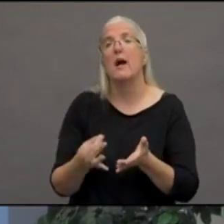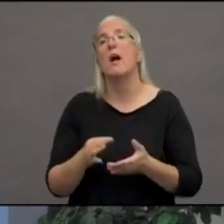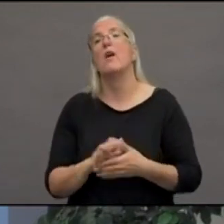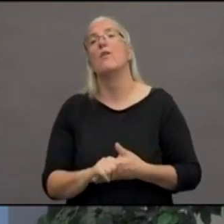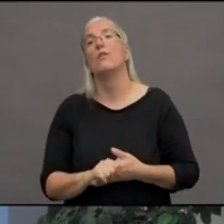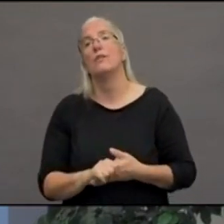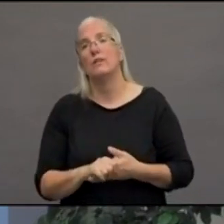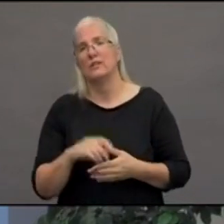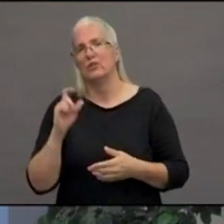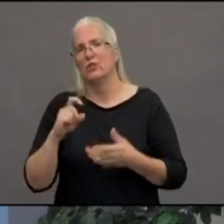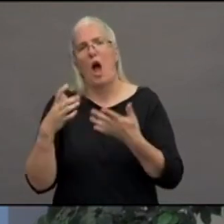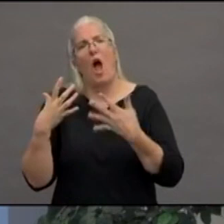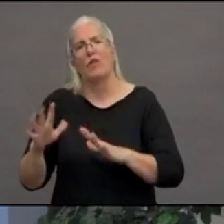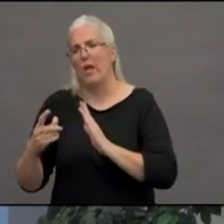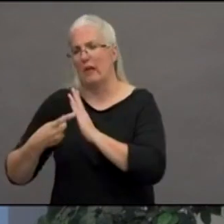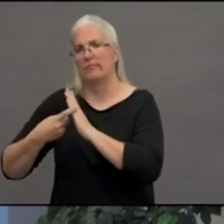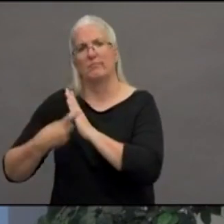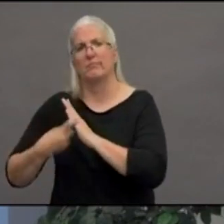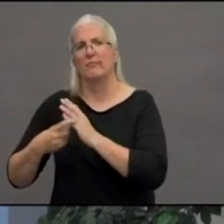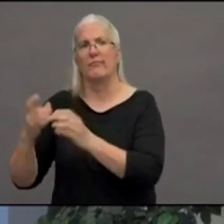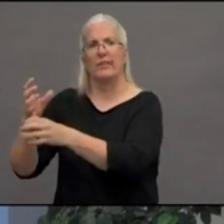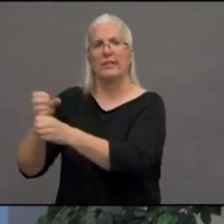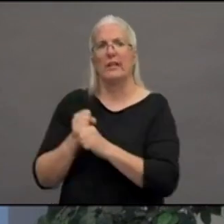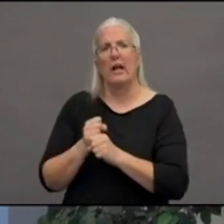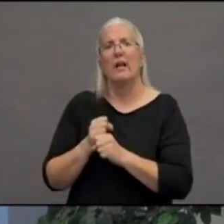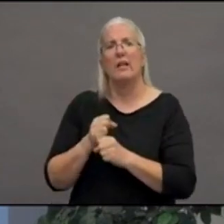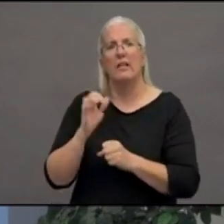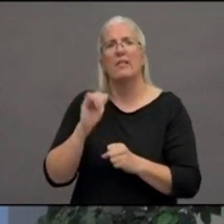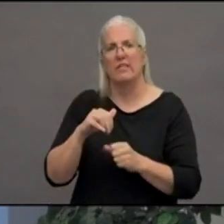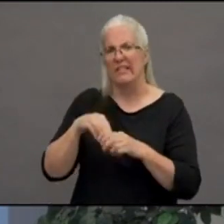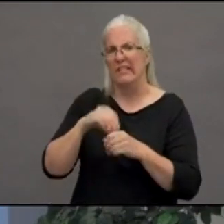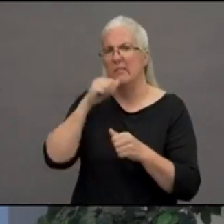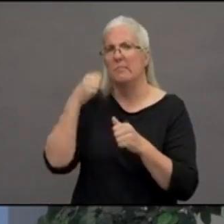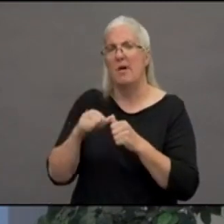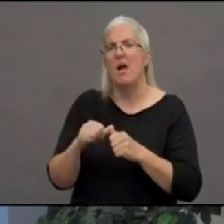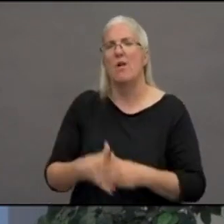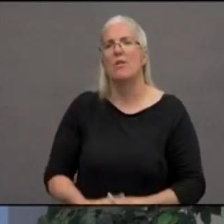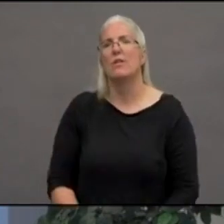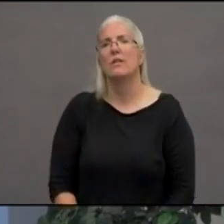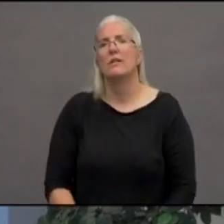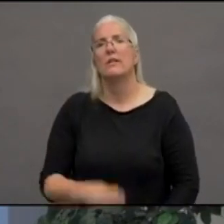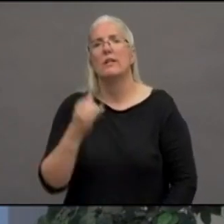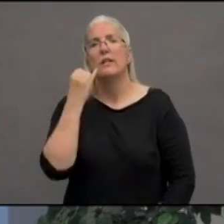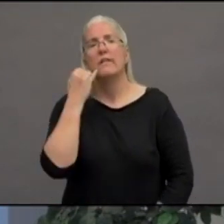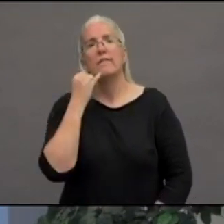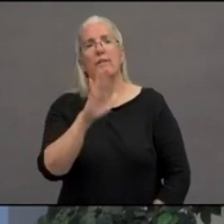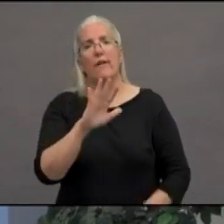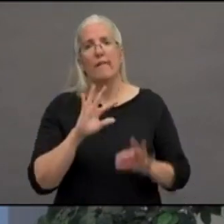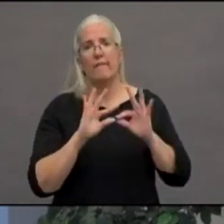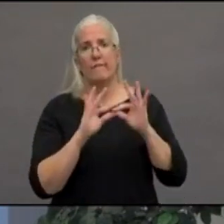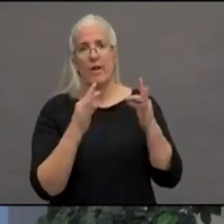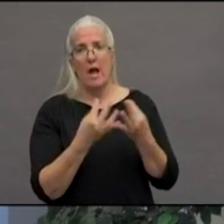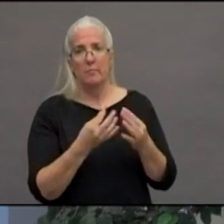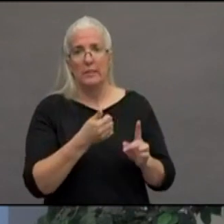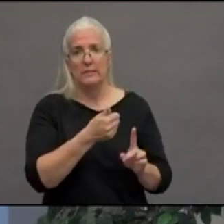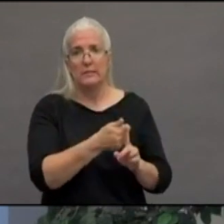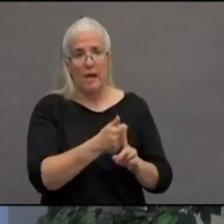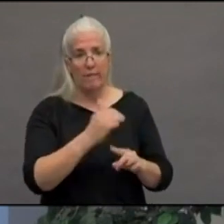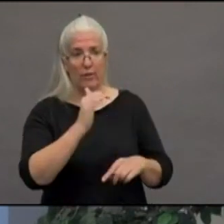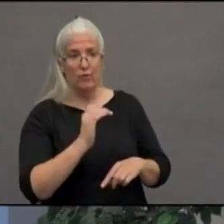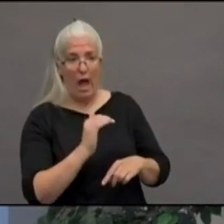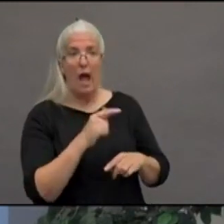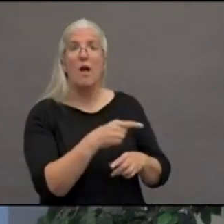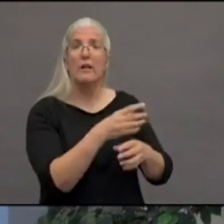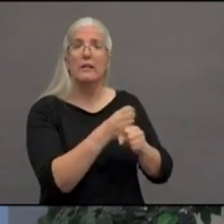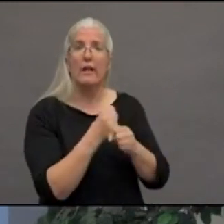automatically show up in your mailbox. If you were a family whose child was on the school lunch program,